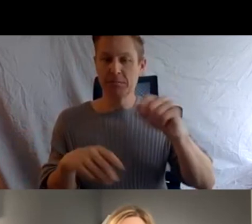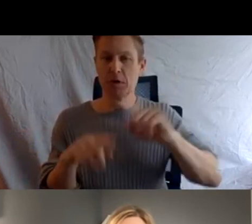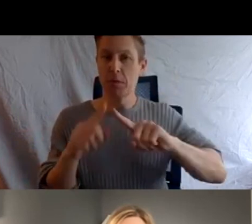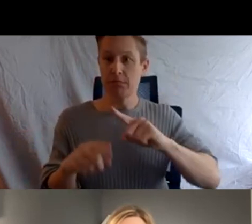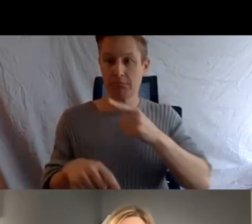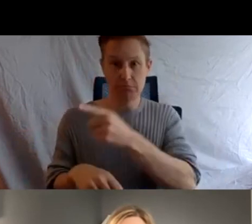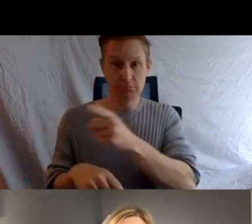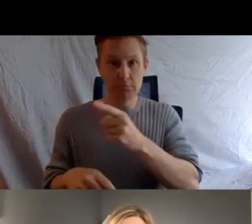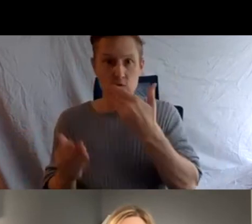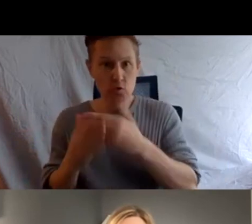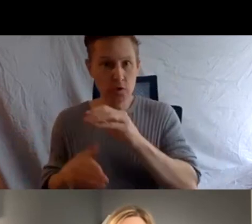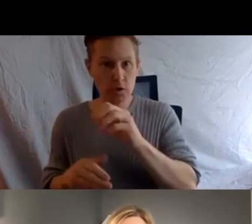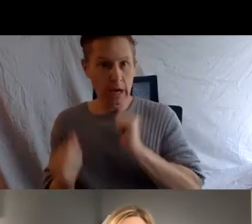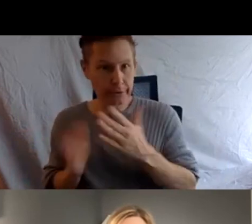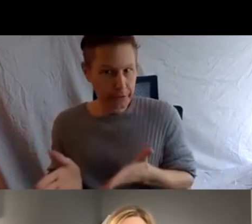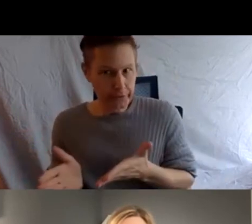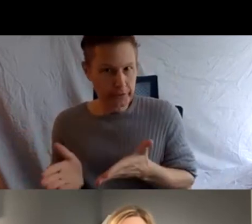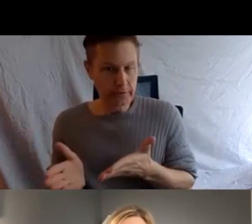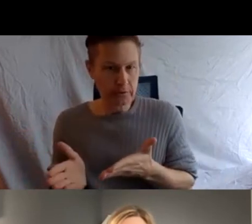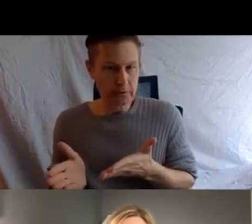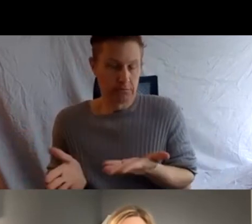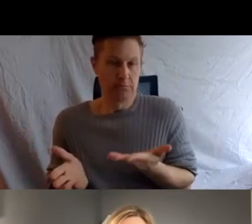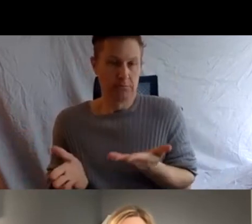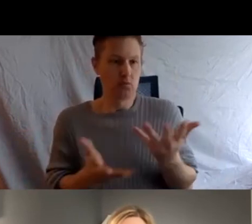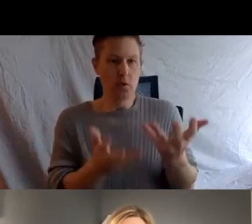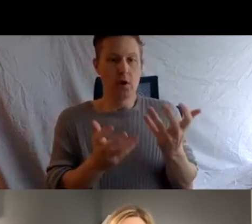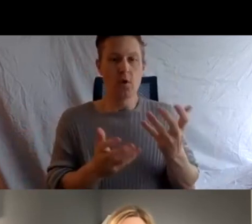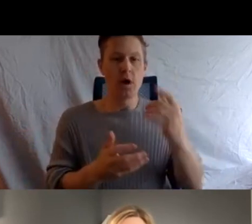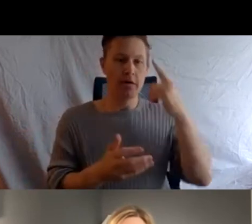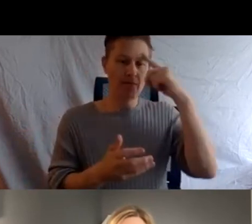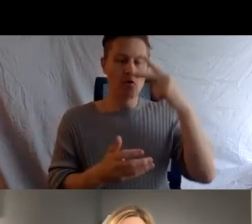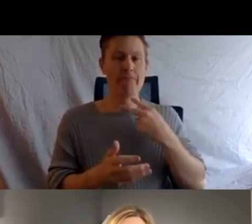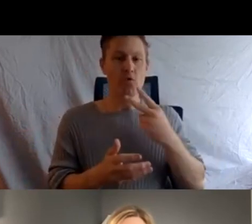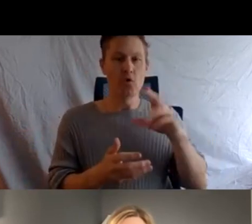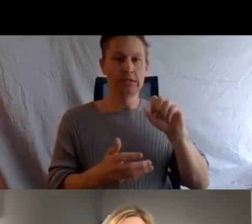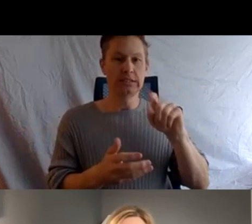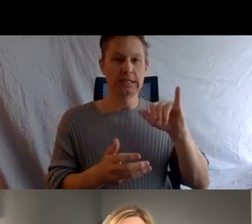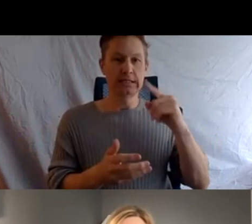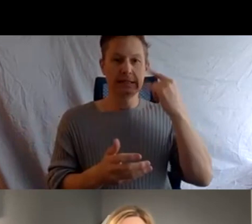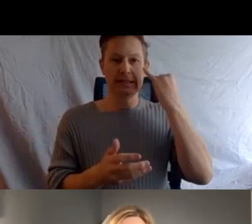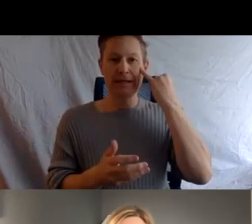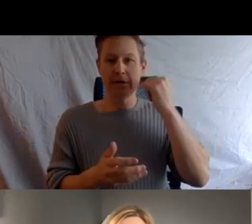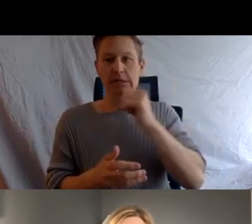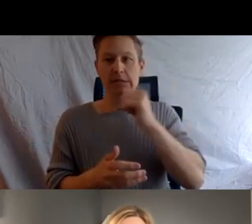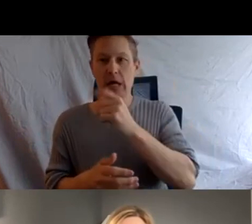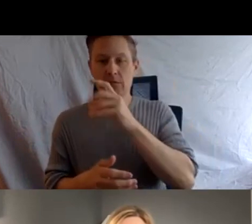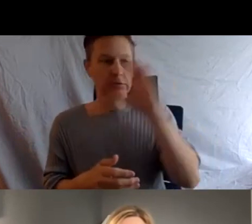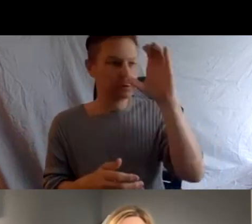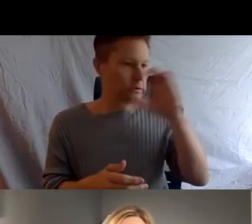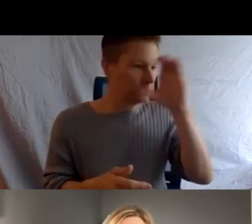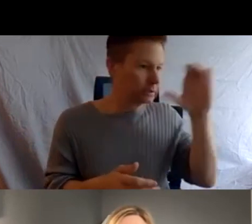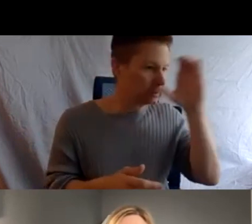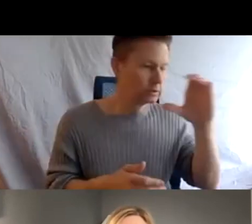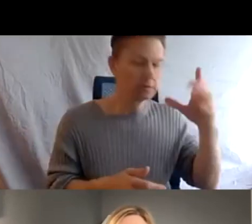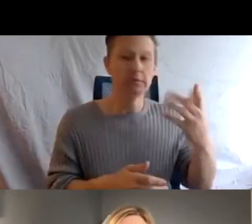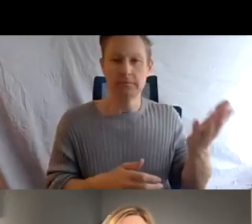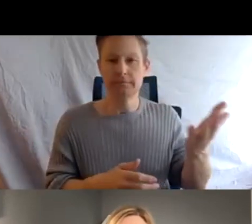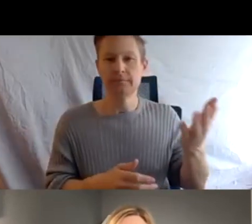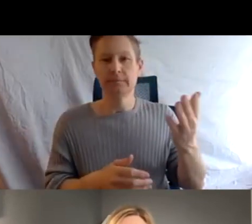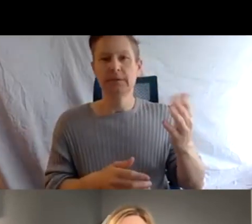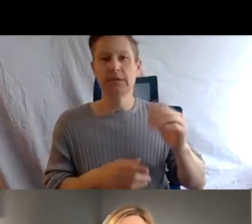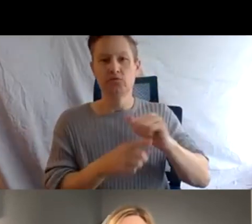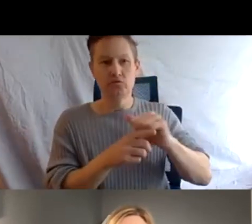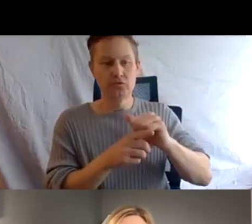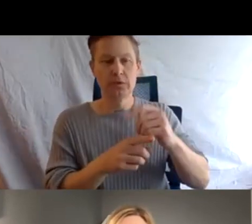actors. So it's like, that's what we really want in the voice casting. So when it's not there, then we have to go searching, right? And then give training. So